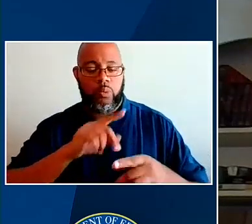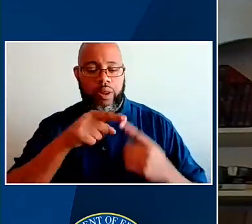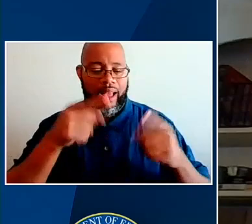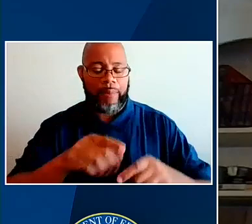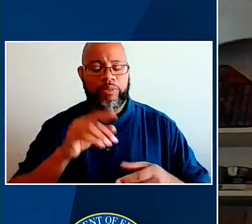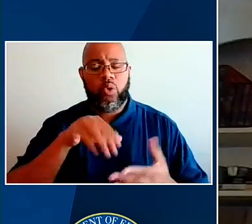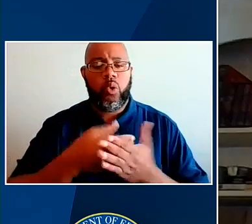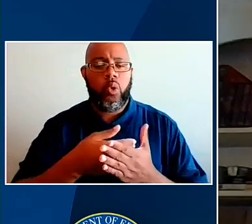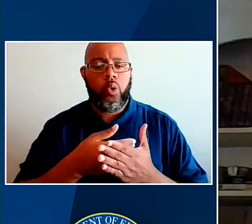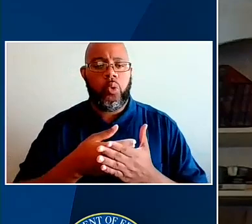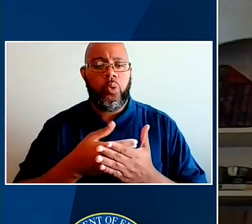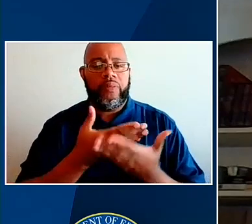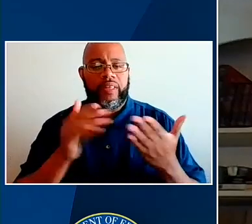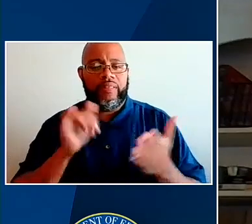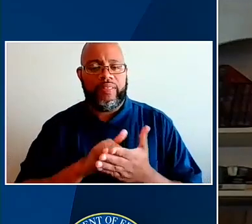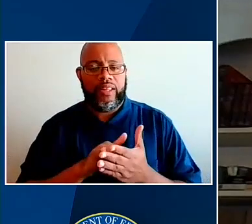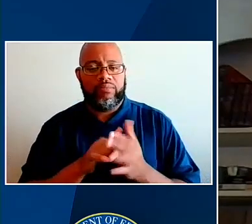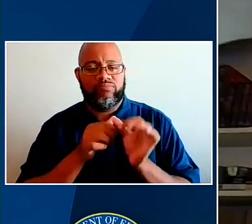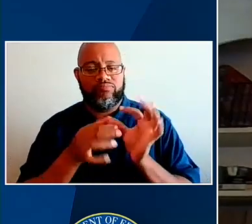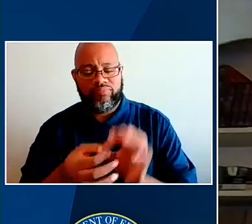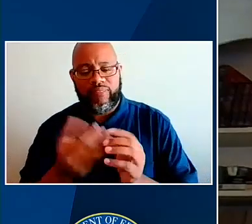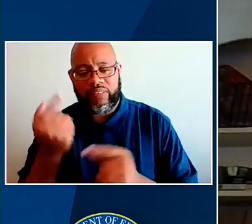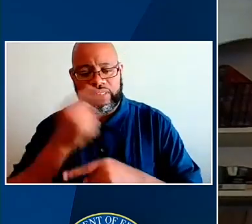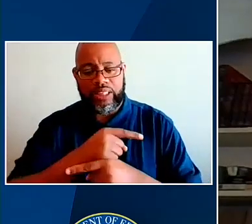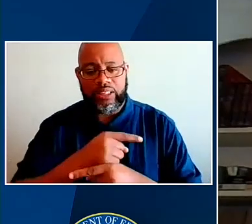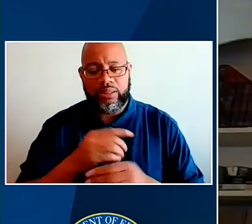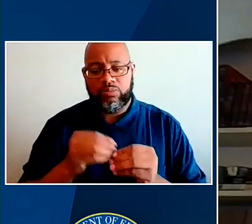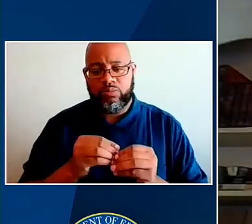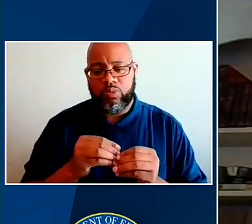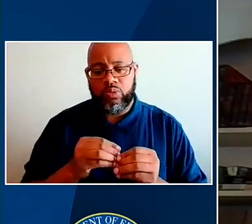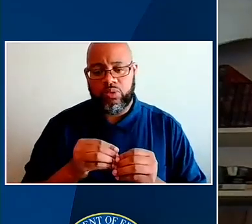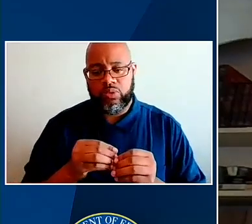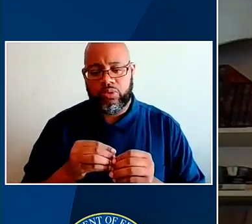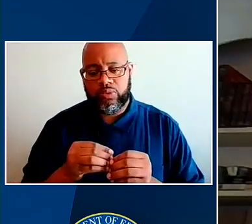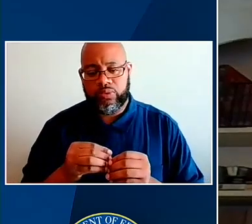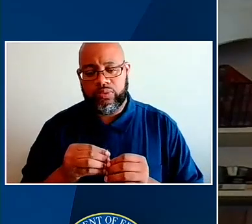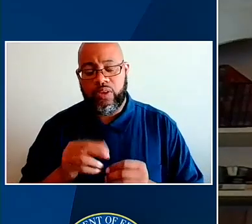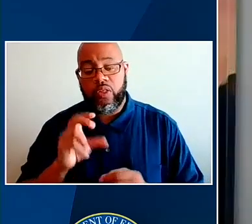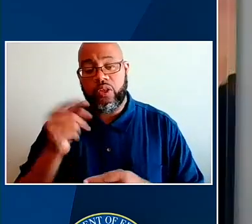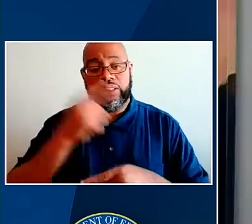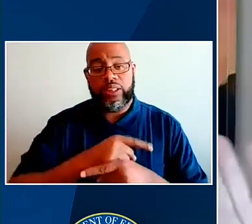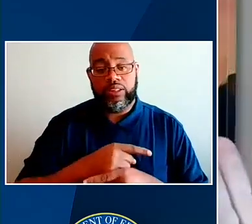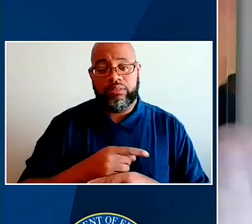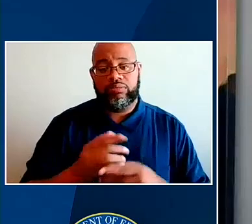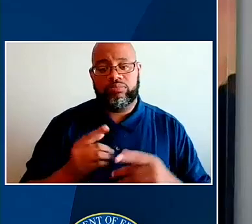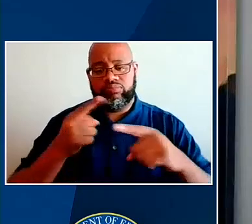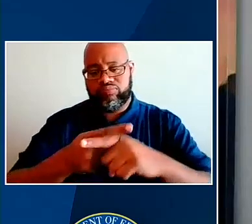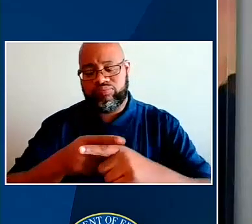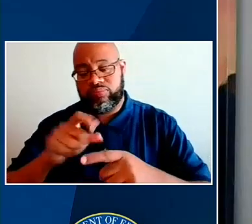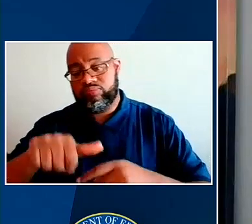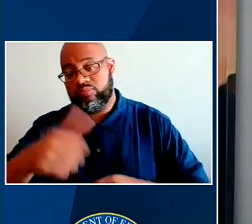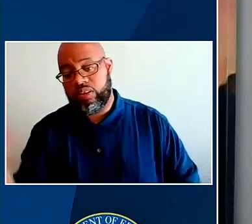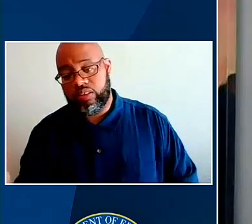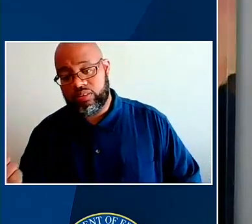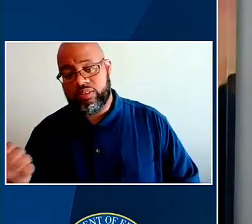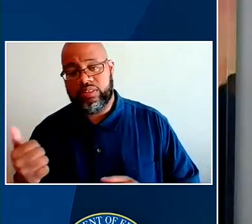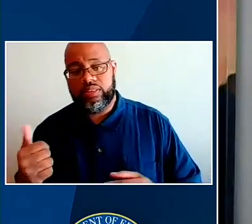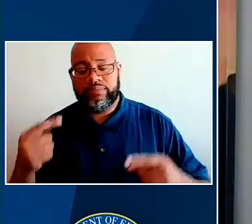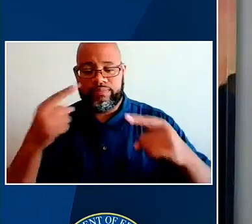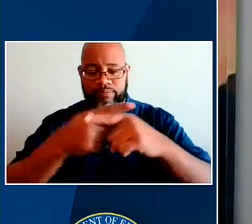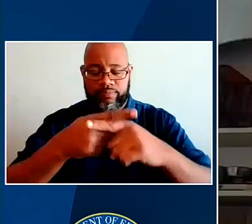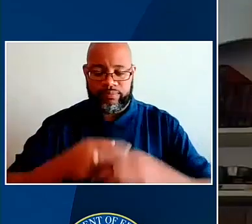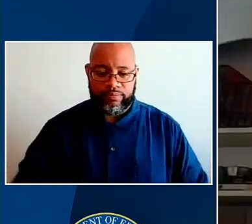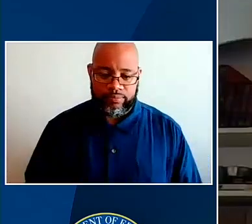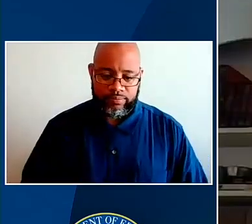are all conventions that key to the 15 days is more of a reporting thing, right? The 30 days. So they're drawn from other, okay, that makes sense. Other areas.